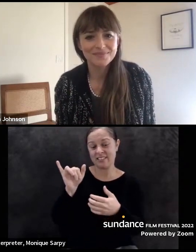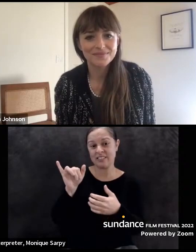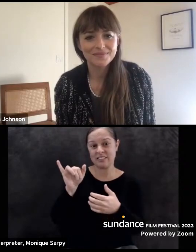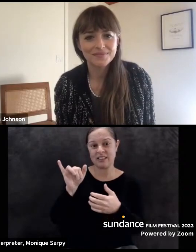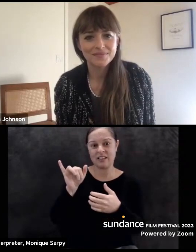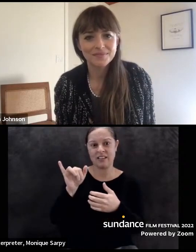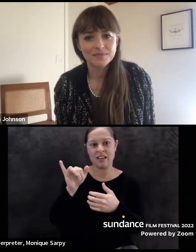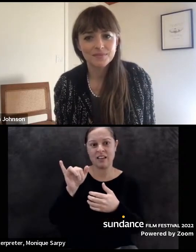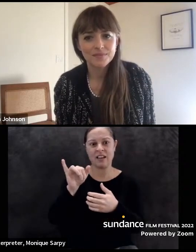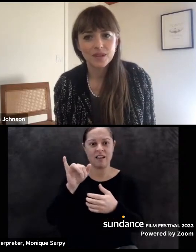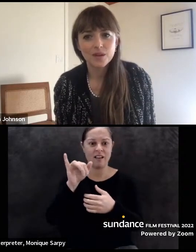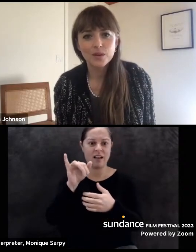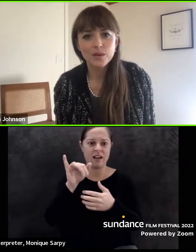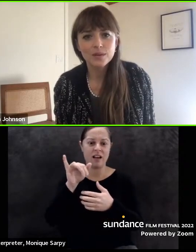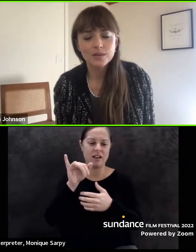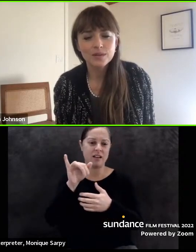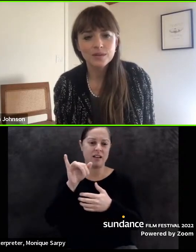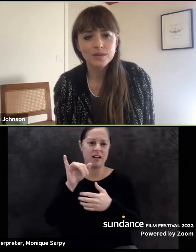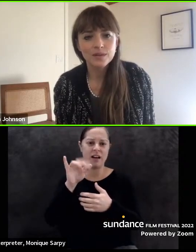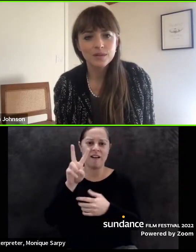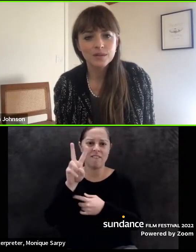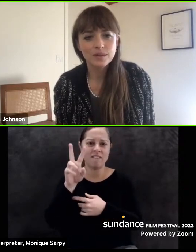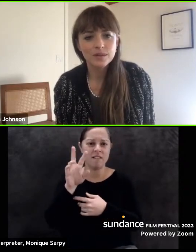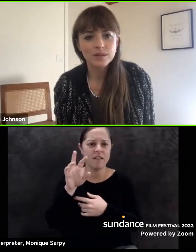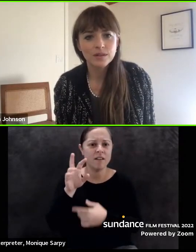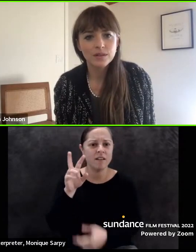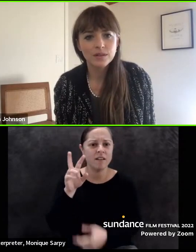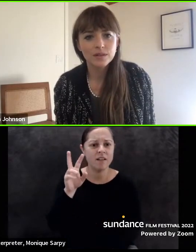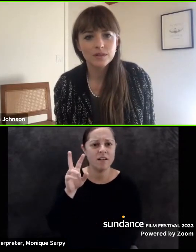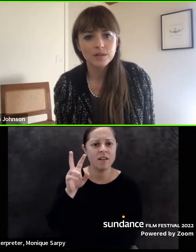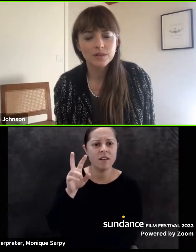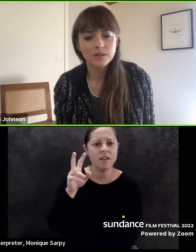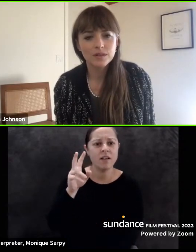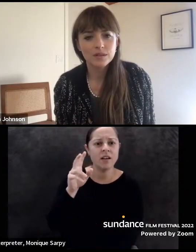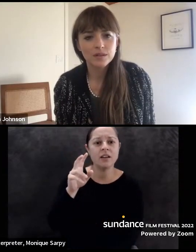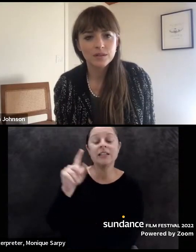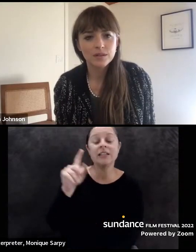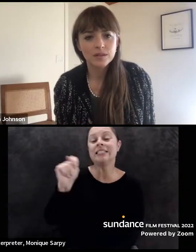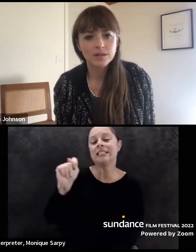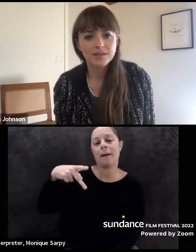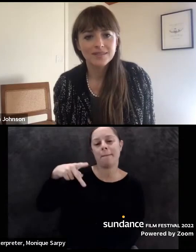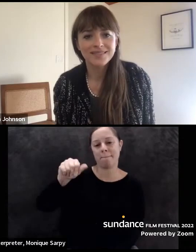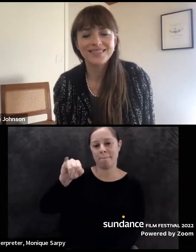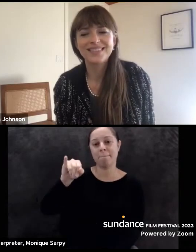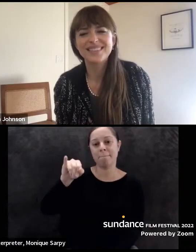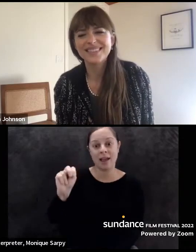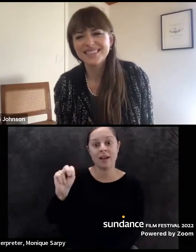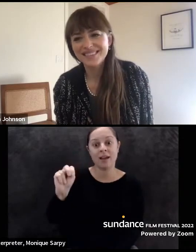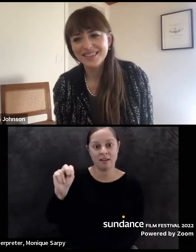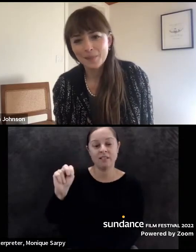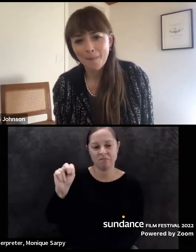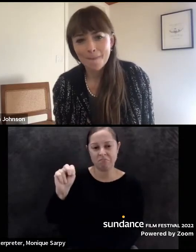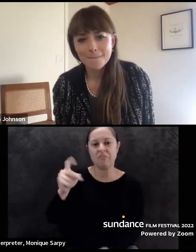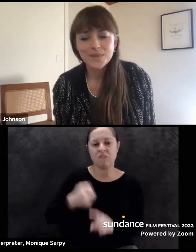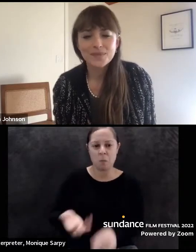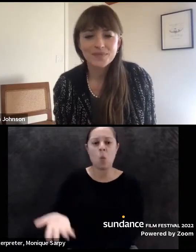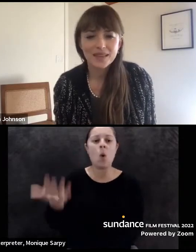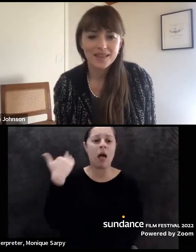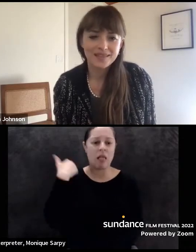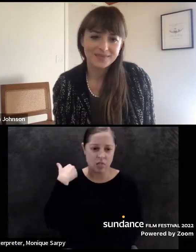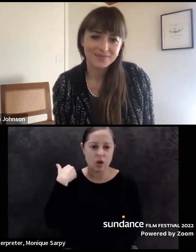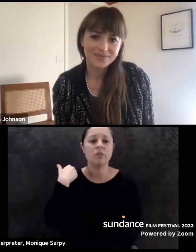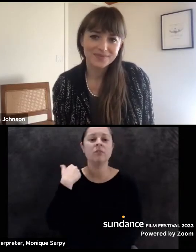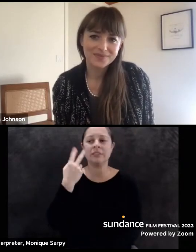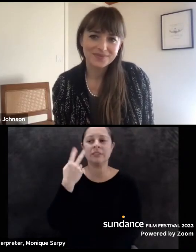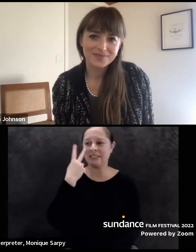gotten that he had never seen before? Who? Wait, Like, again? did y'all see there was T-Pain? Oh, there was yeah. like a video of him a while ago, right? Seeing all the messages